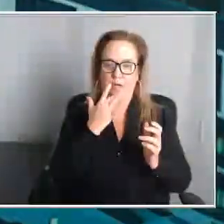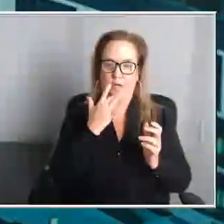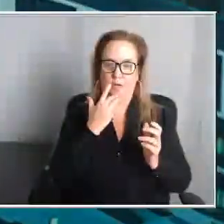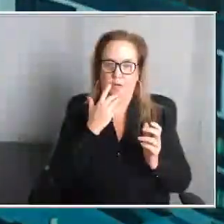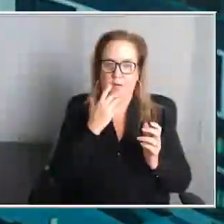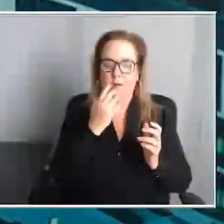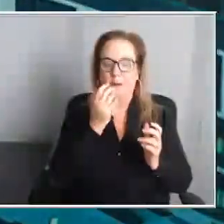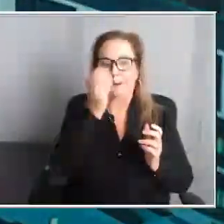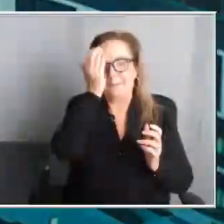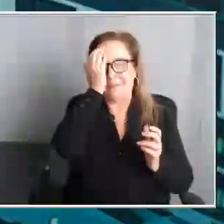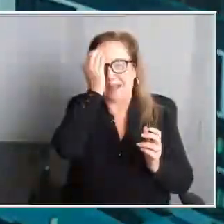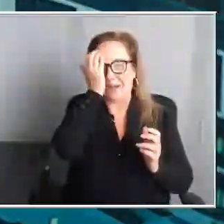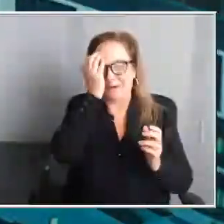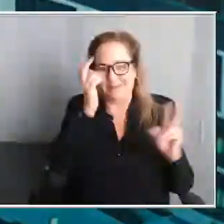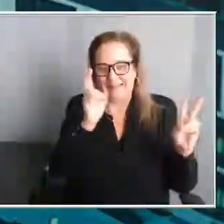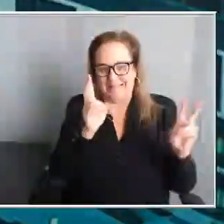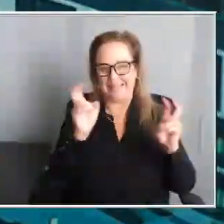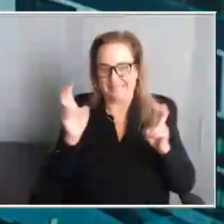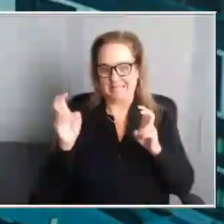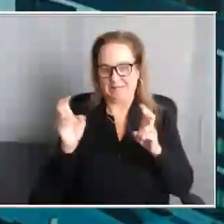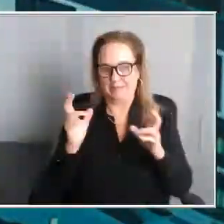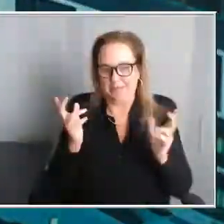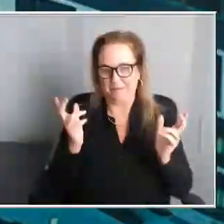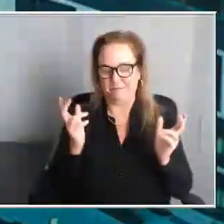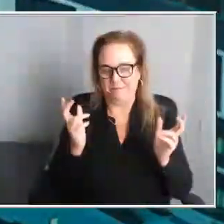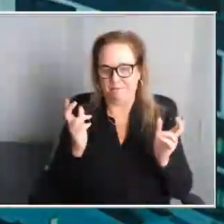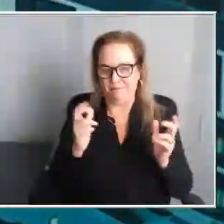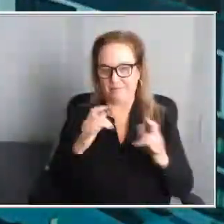pirate theme